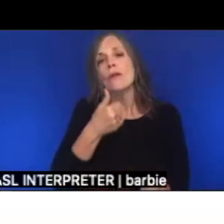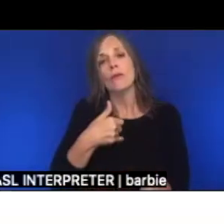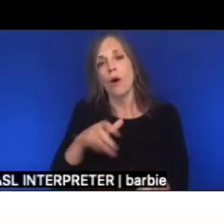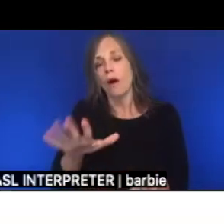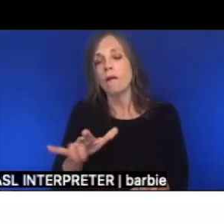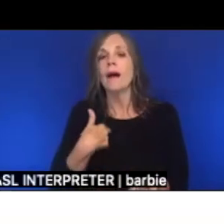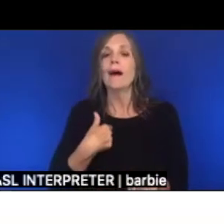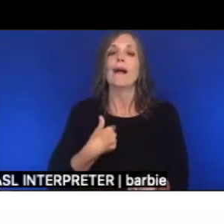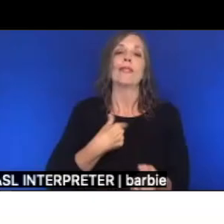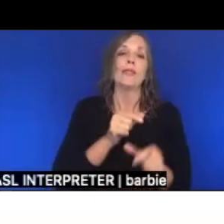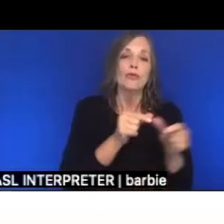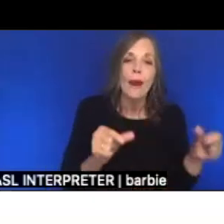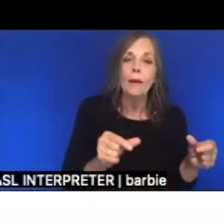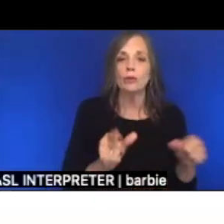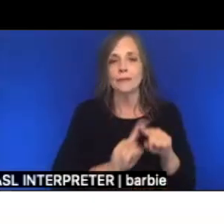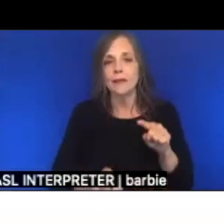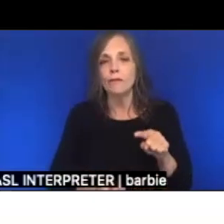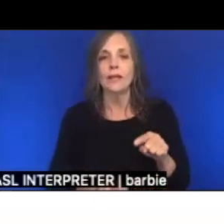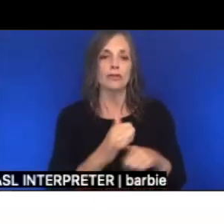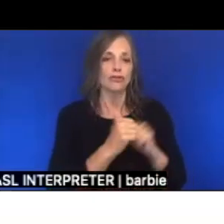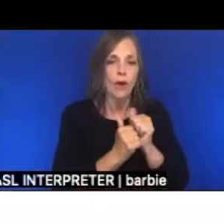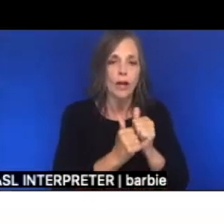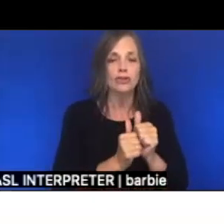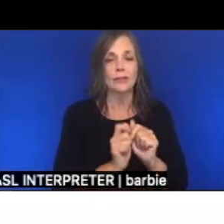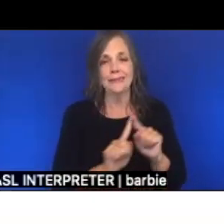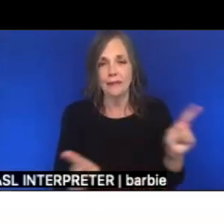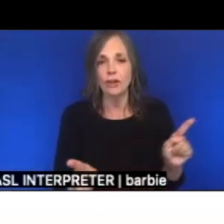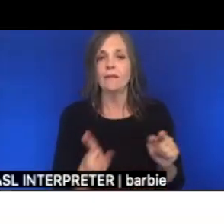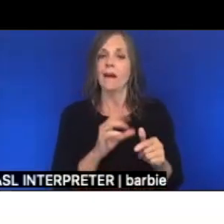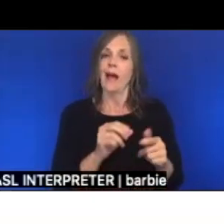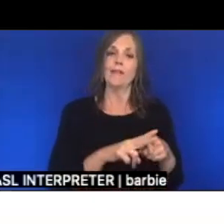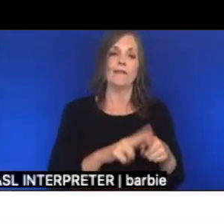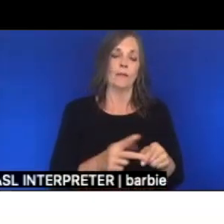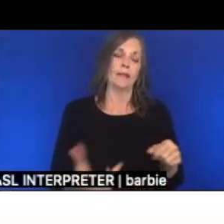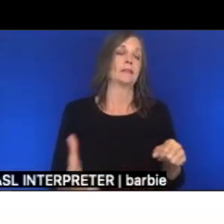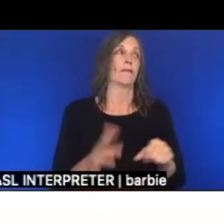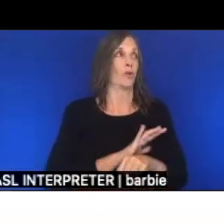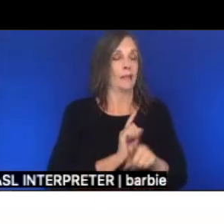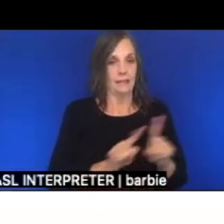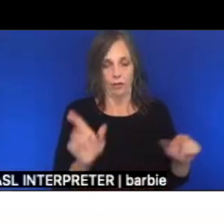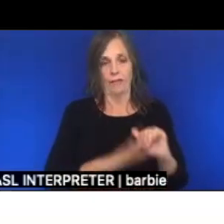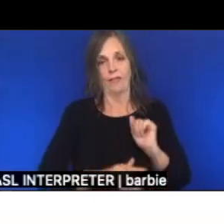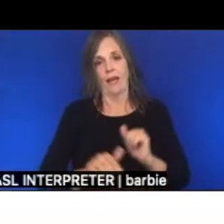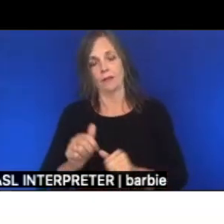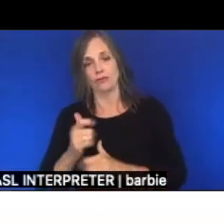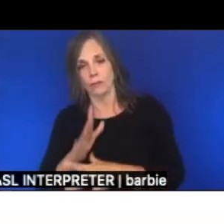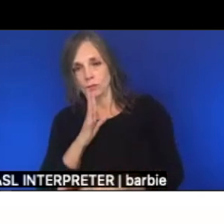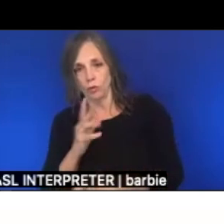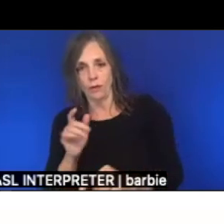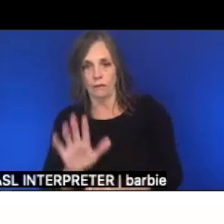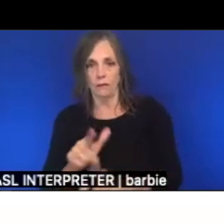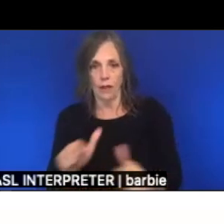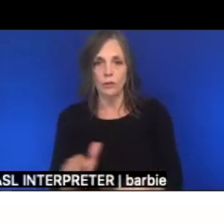completely different. You realize about this because, for instance, and I think it's the same in ASL, we will chat about this later if you